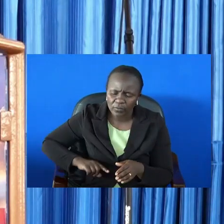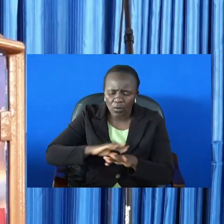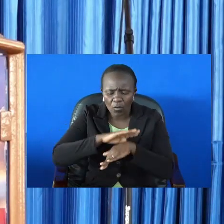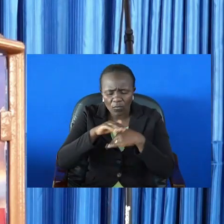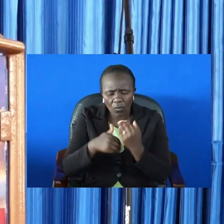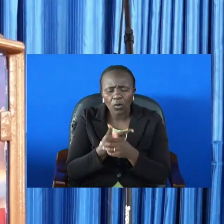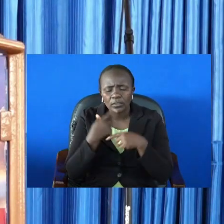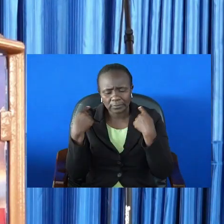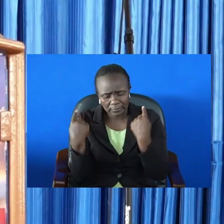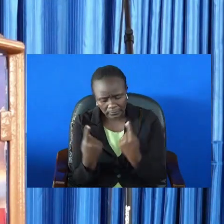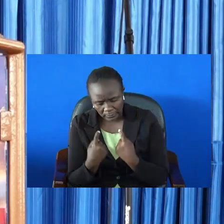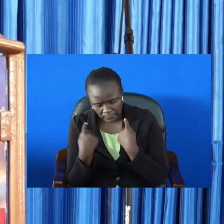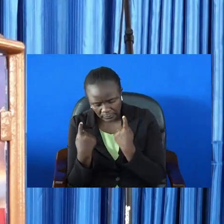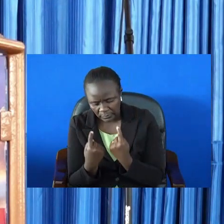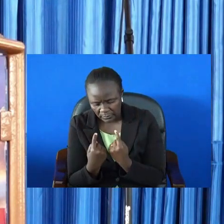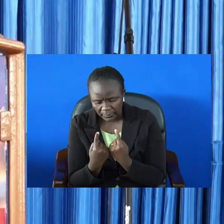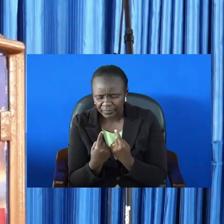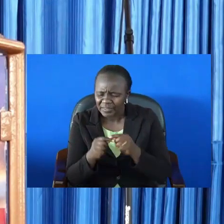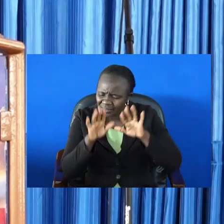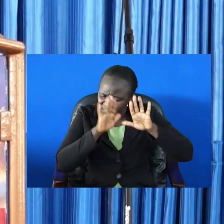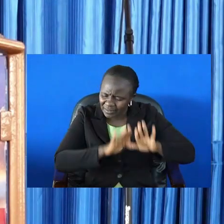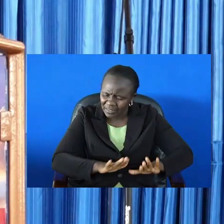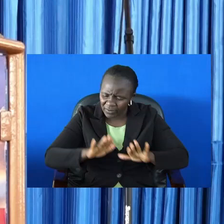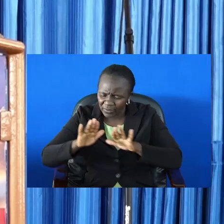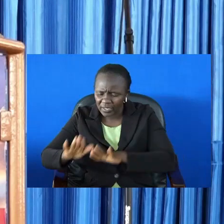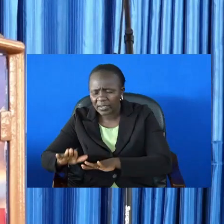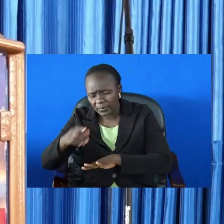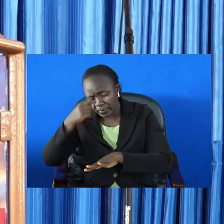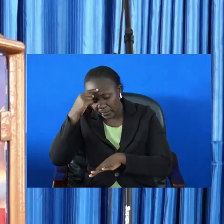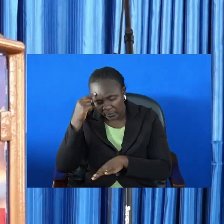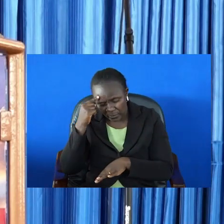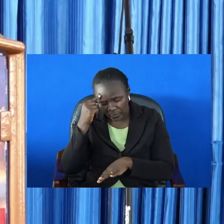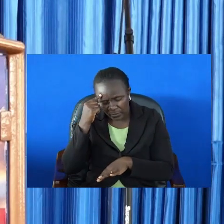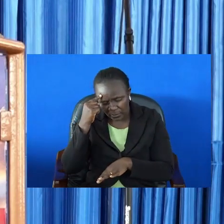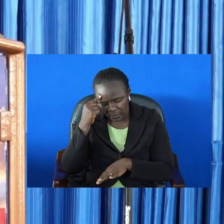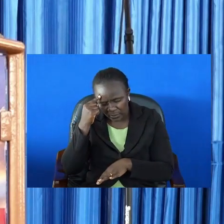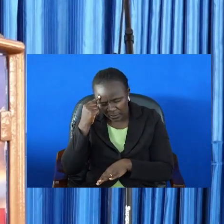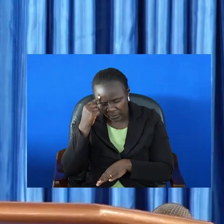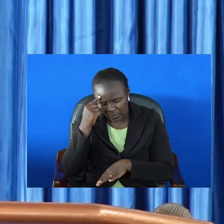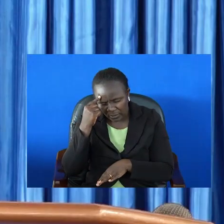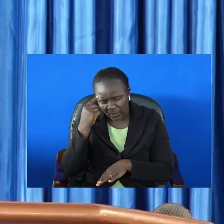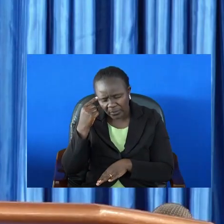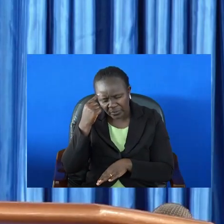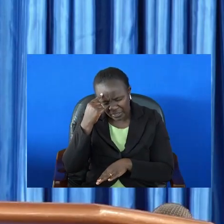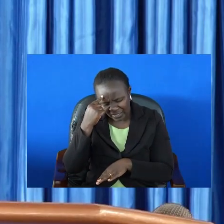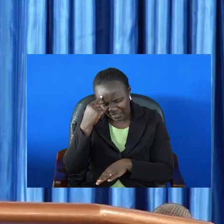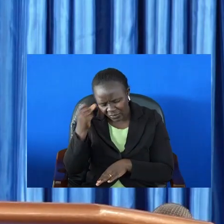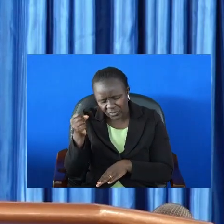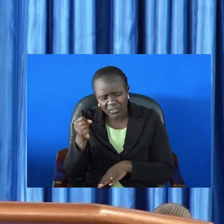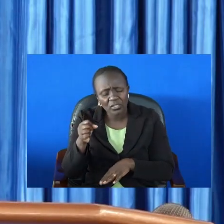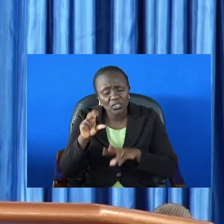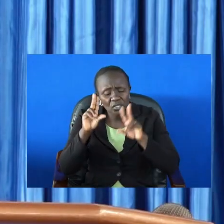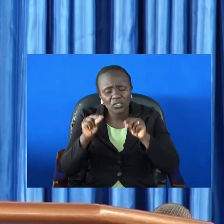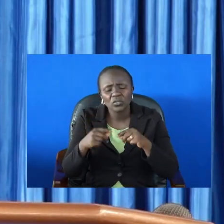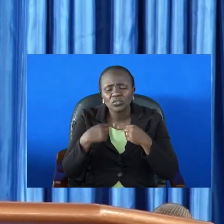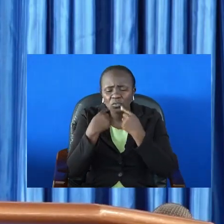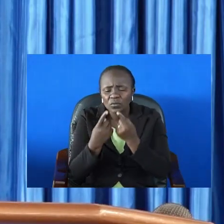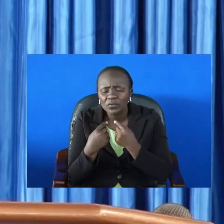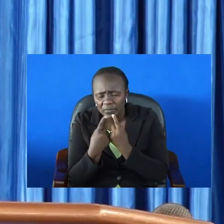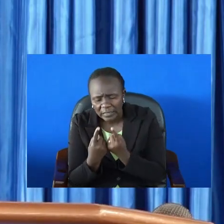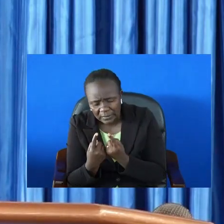sin, even if they are suffering because of disobedience, of not repenting